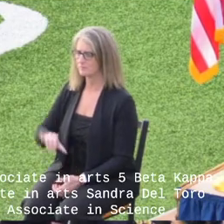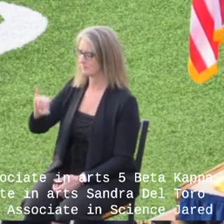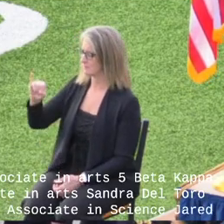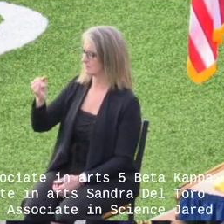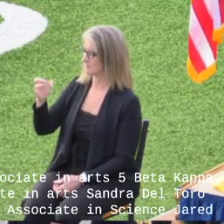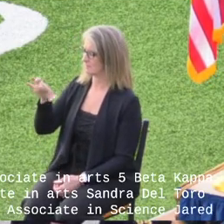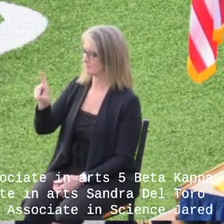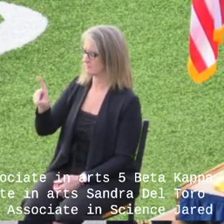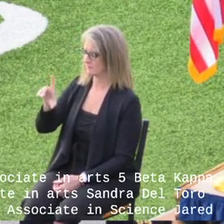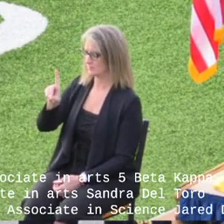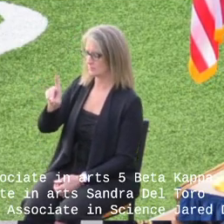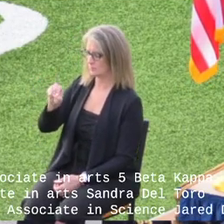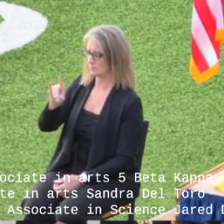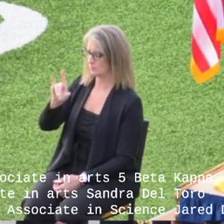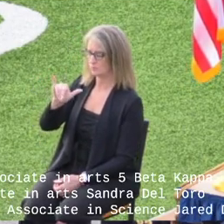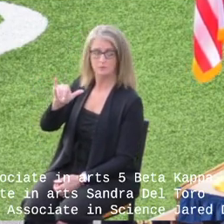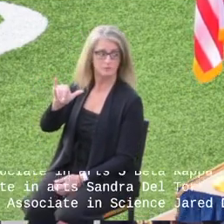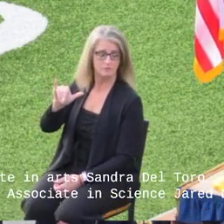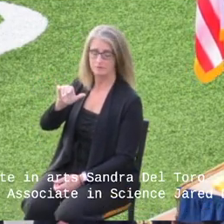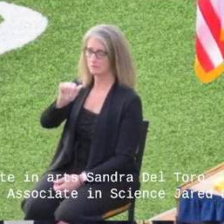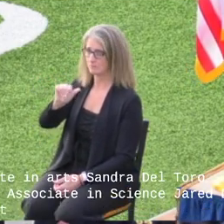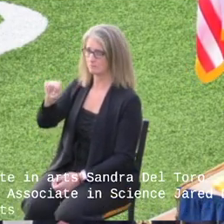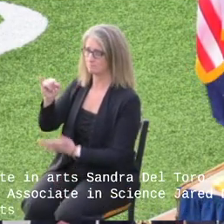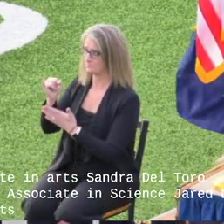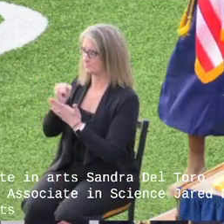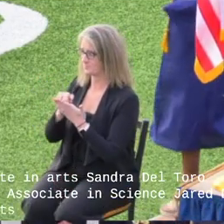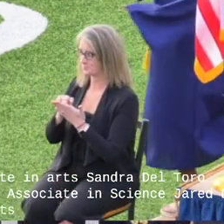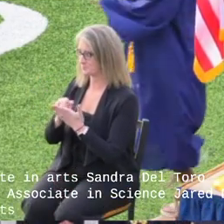Jared Dooley, Associate in Arts.